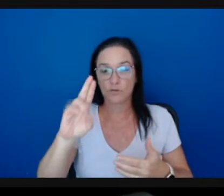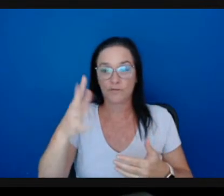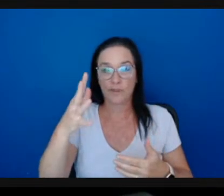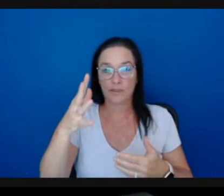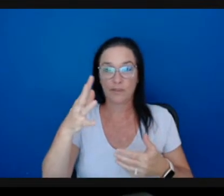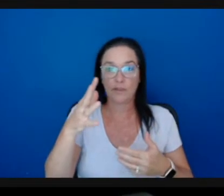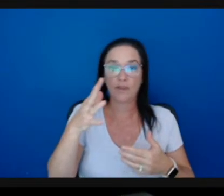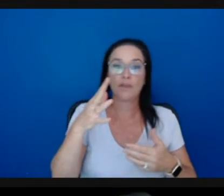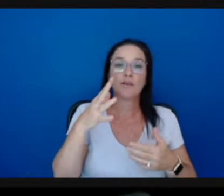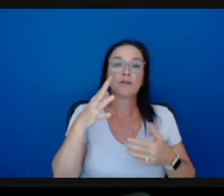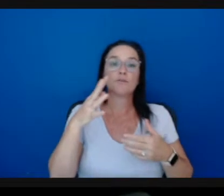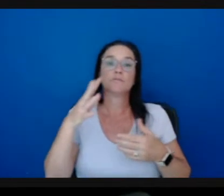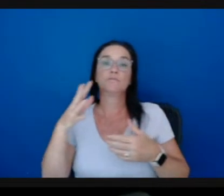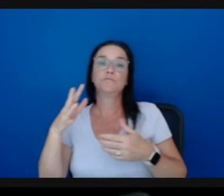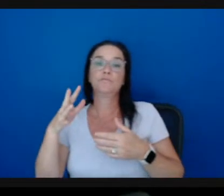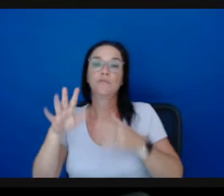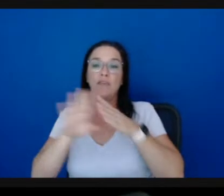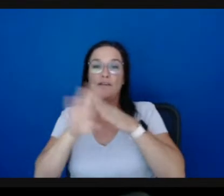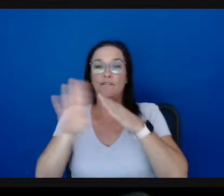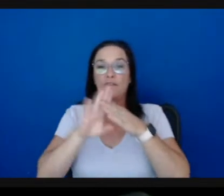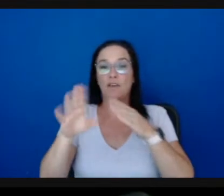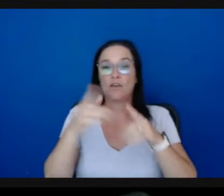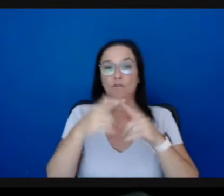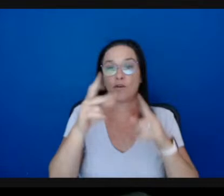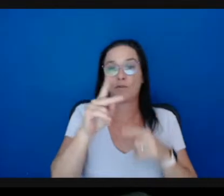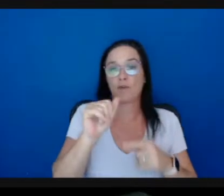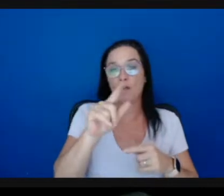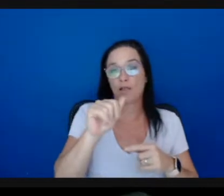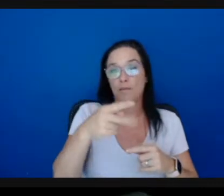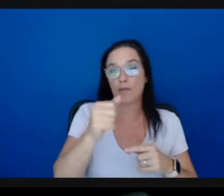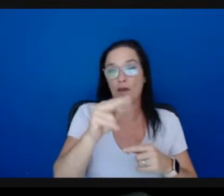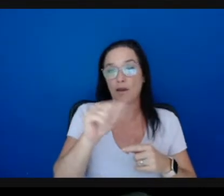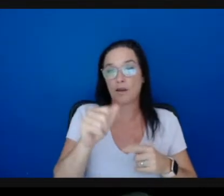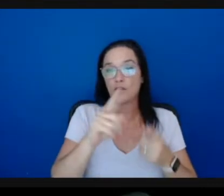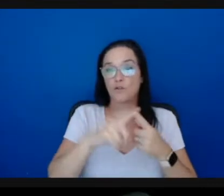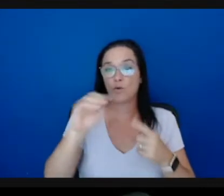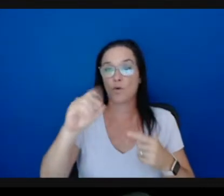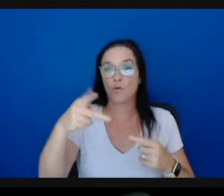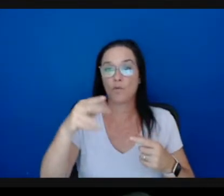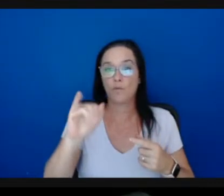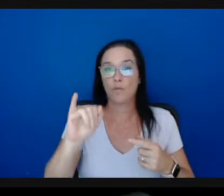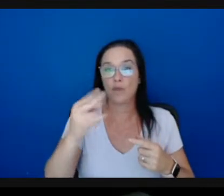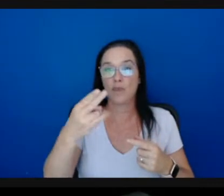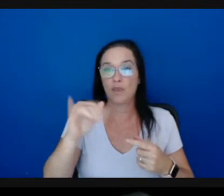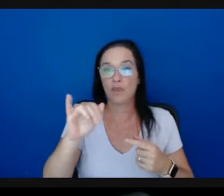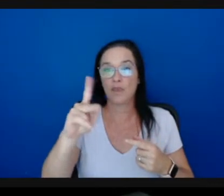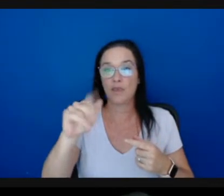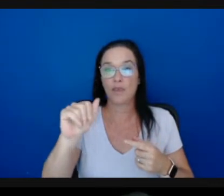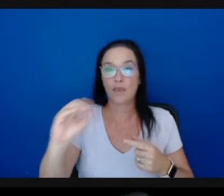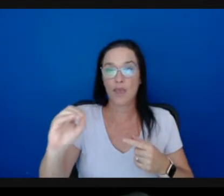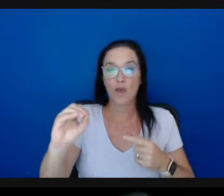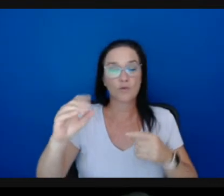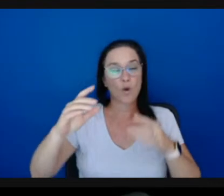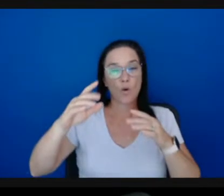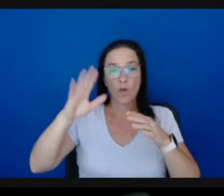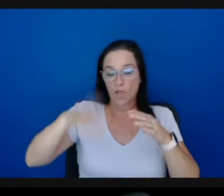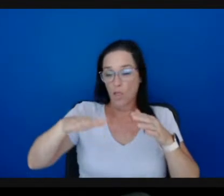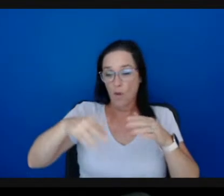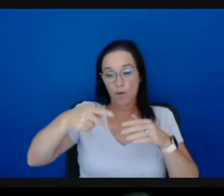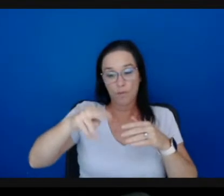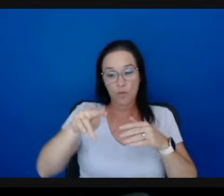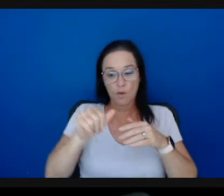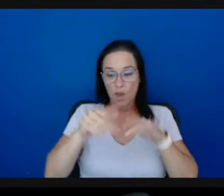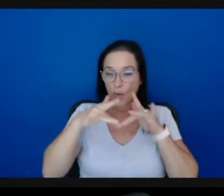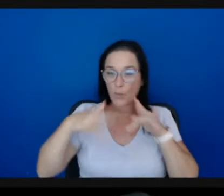all the way from Kalapana to Opihikau, leaving the Lower Puna coastline deserted. Plans were made to evacuate Pahoa